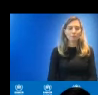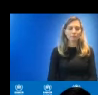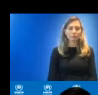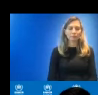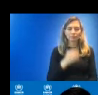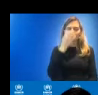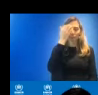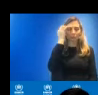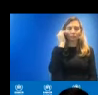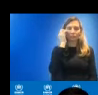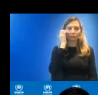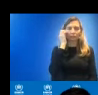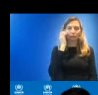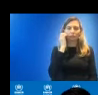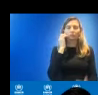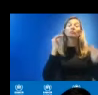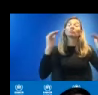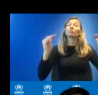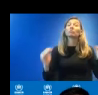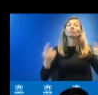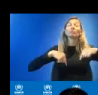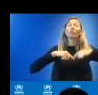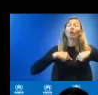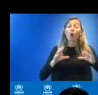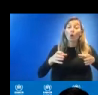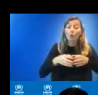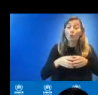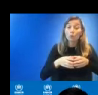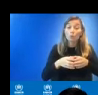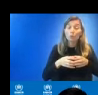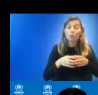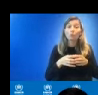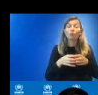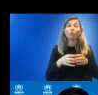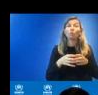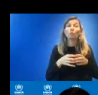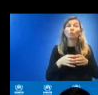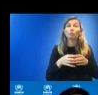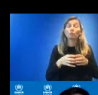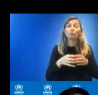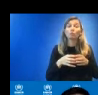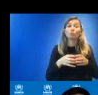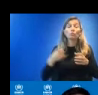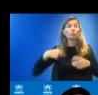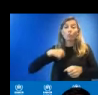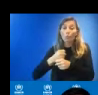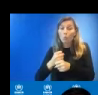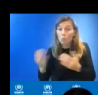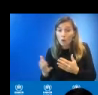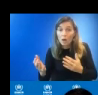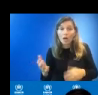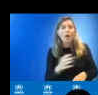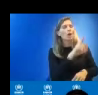To talk a little bit about our units, our role, and why we engage with mechanisms like the CRPD. We're based here